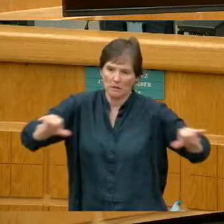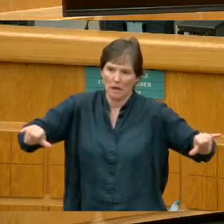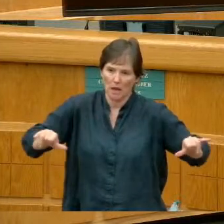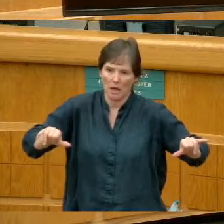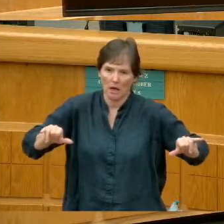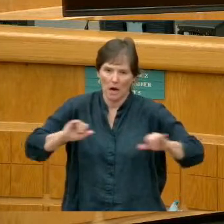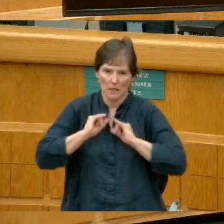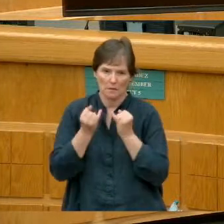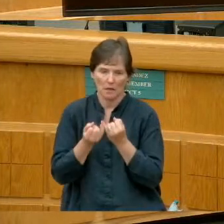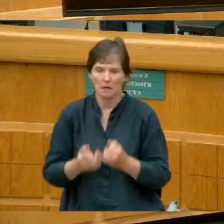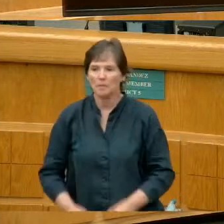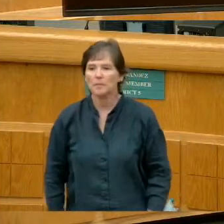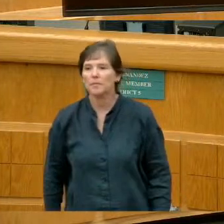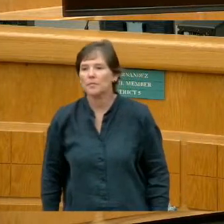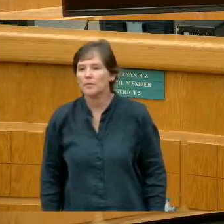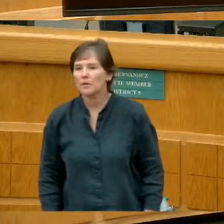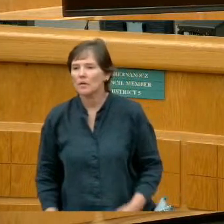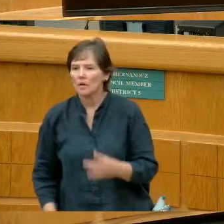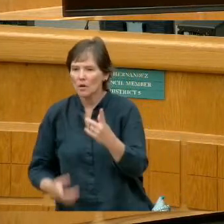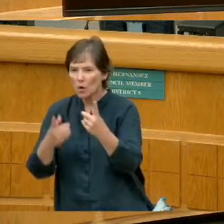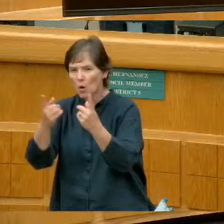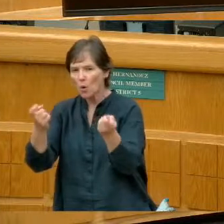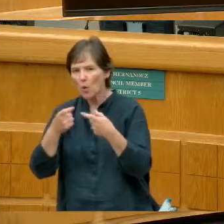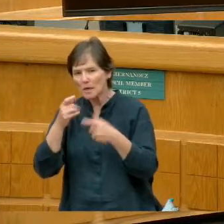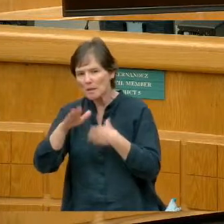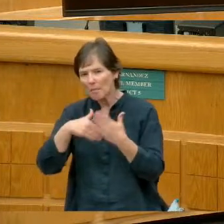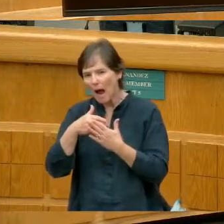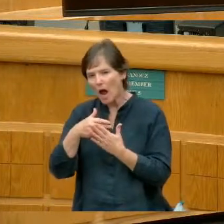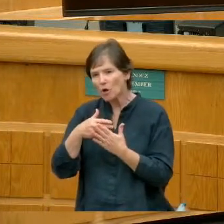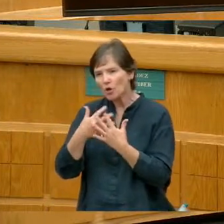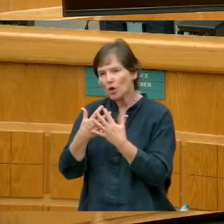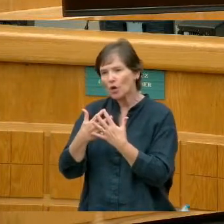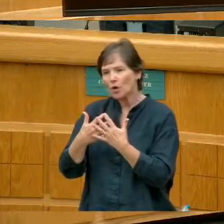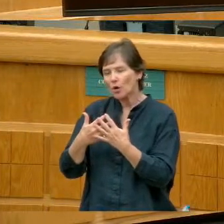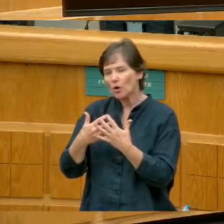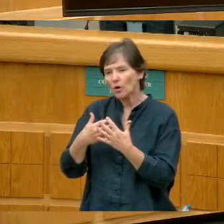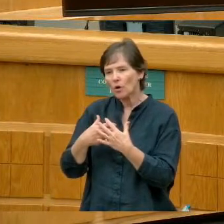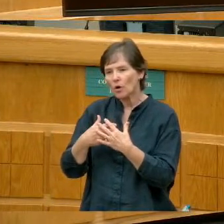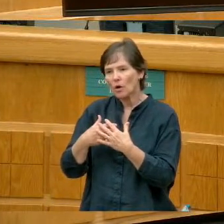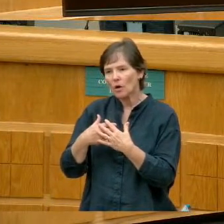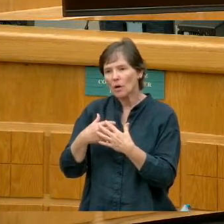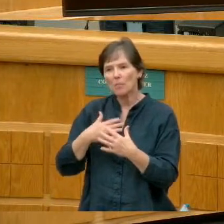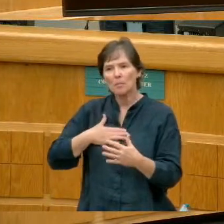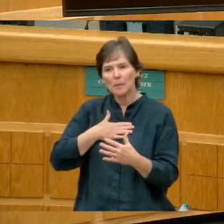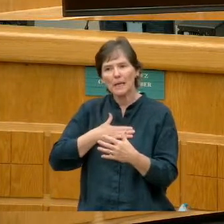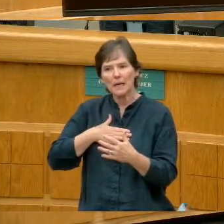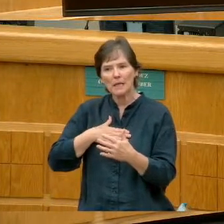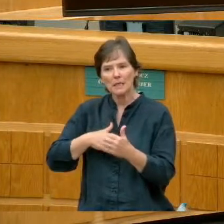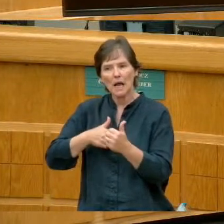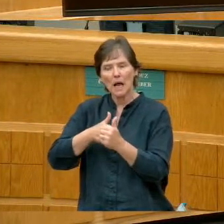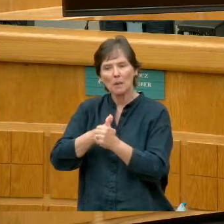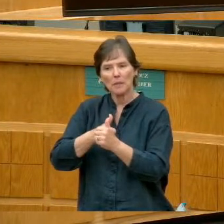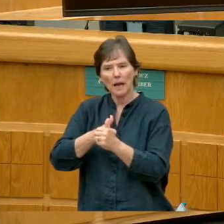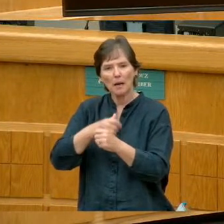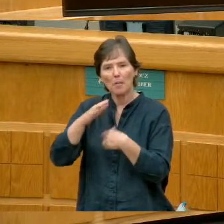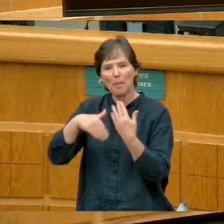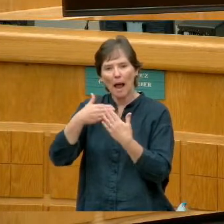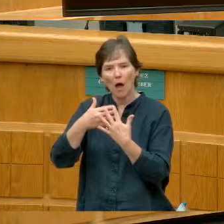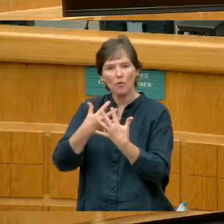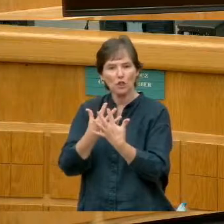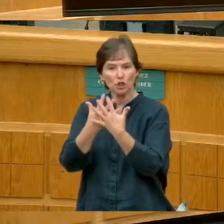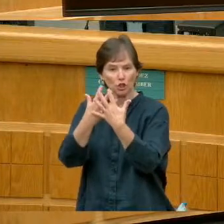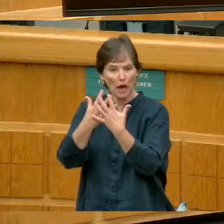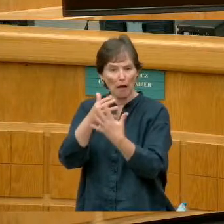The jail annex? What was the question? Do you happen to have an update on the outbreak that happened to the jail annex at